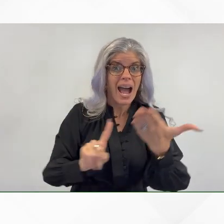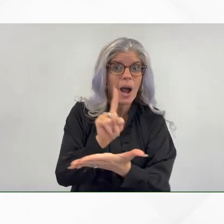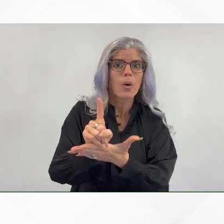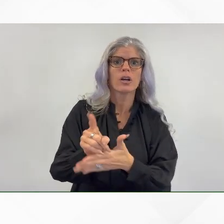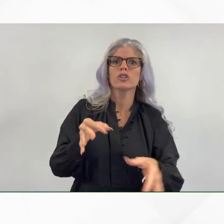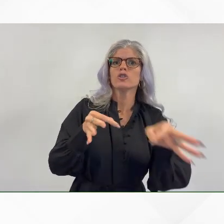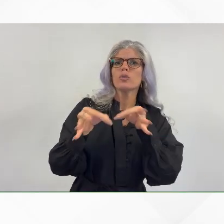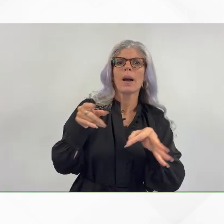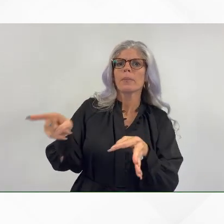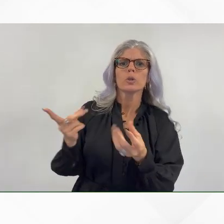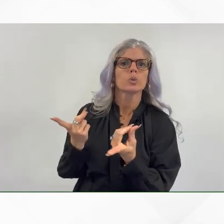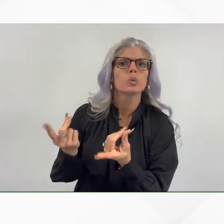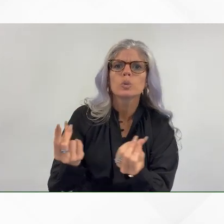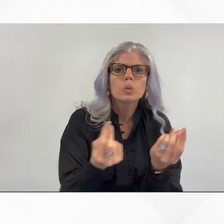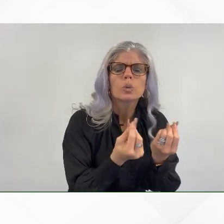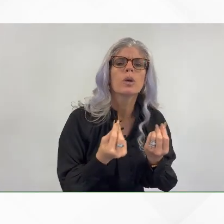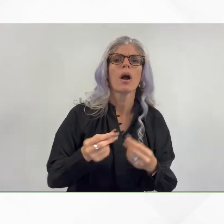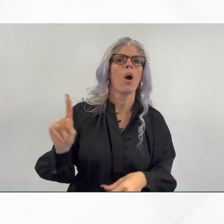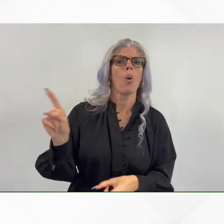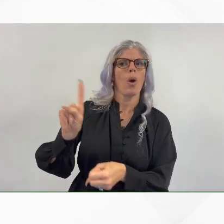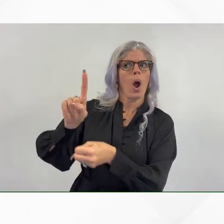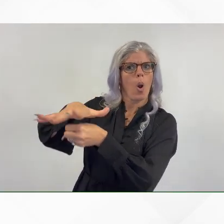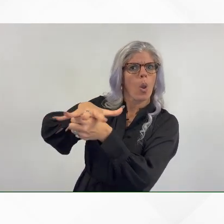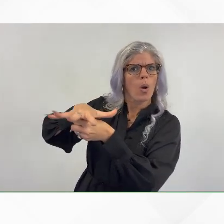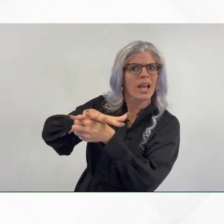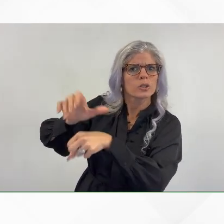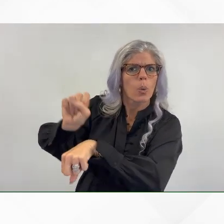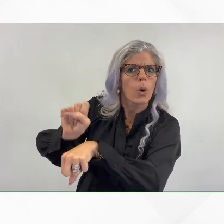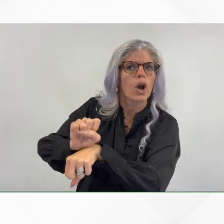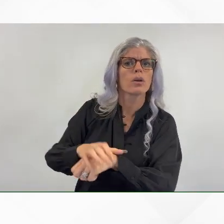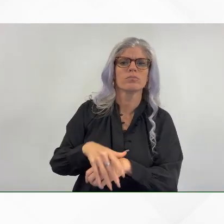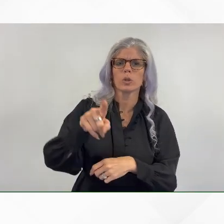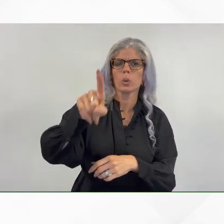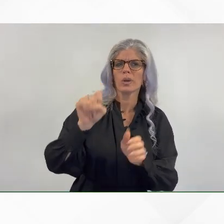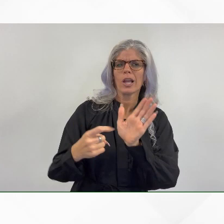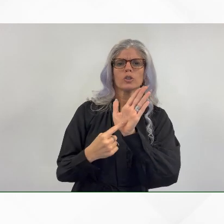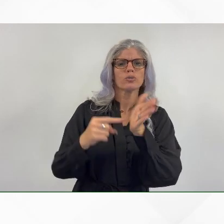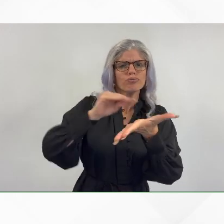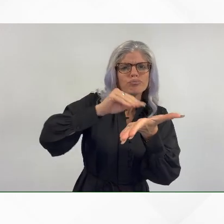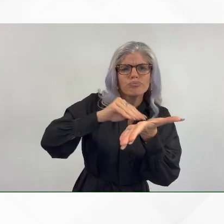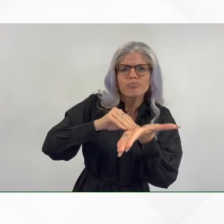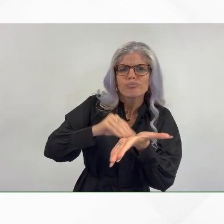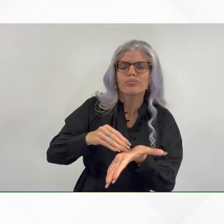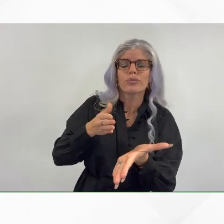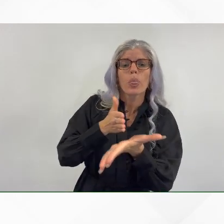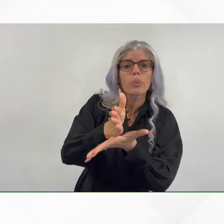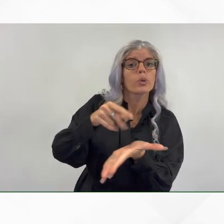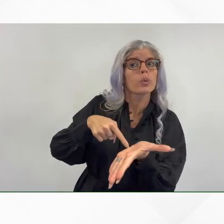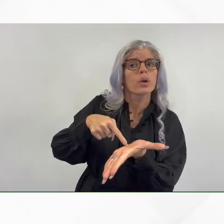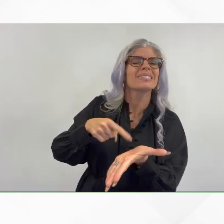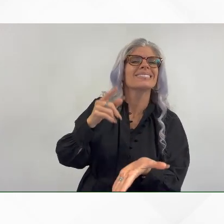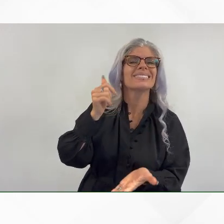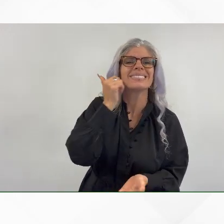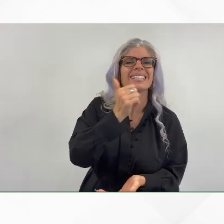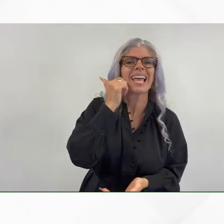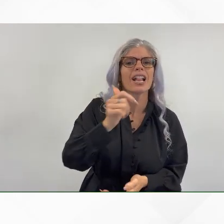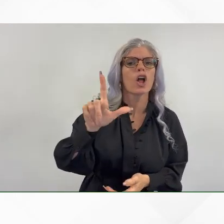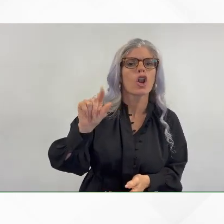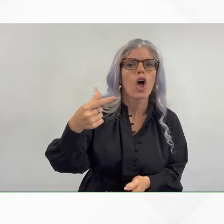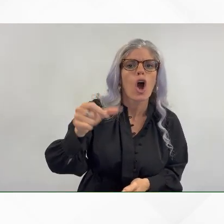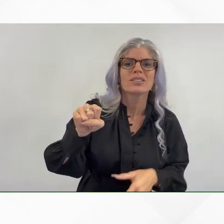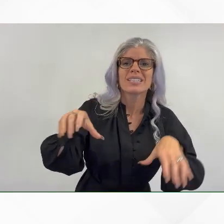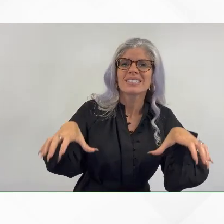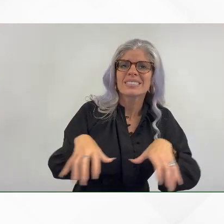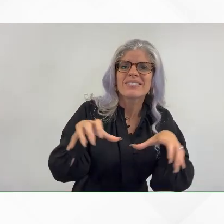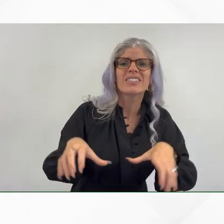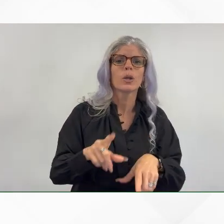organization. FEMA prepares the donated resources project separate from the emergency work projects for the applicant's incurred costs. FEMA